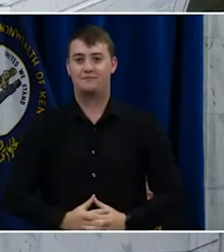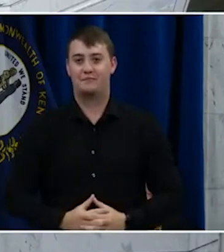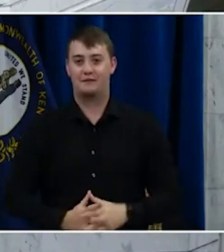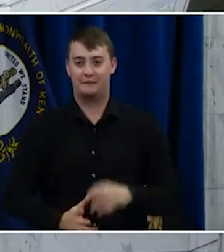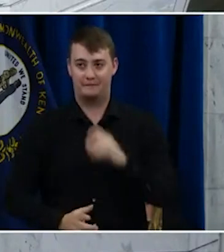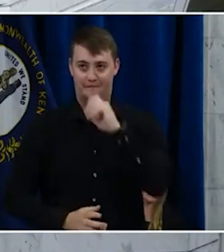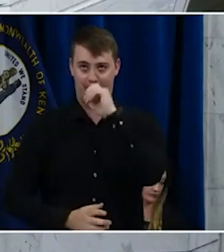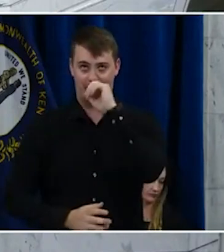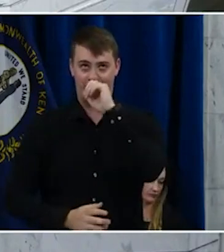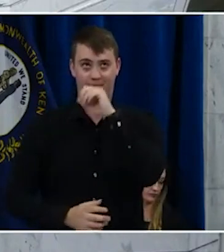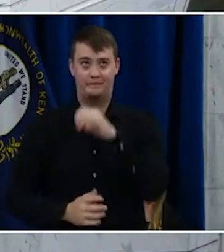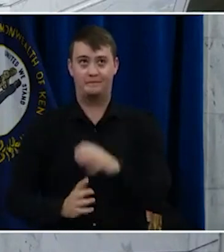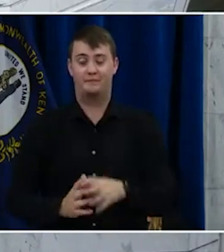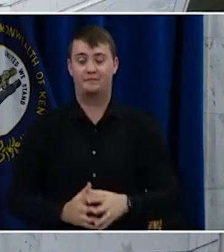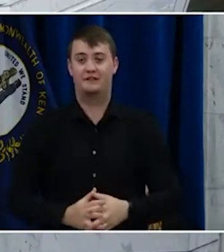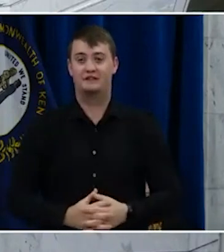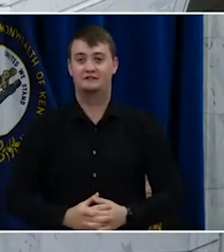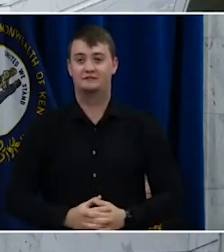Thank you.